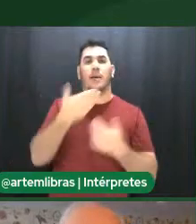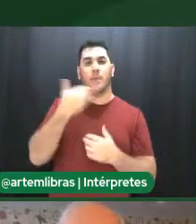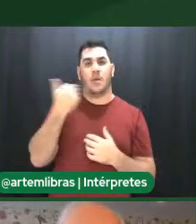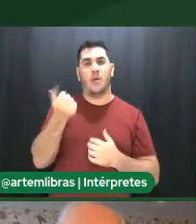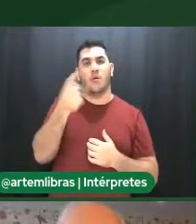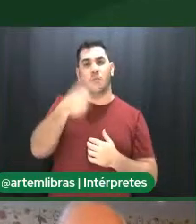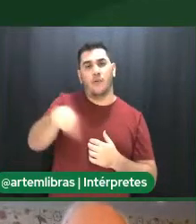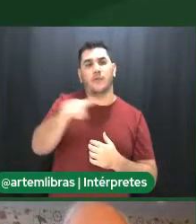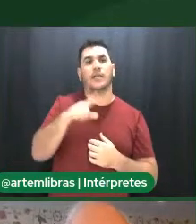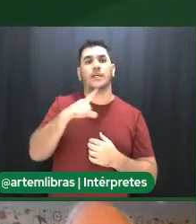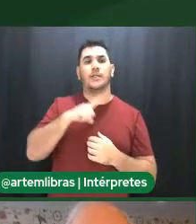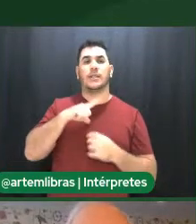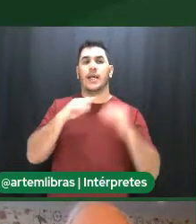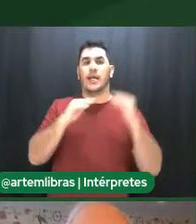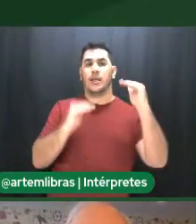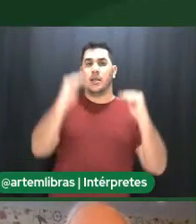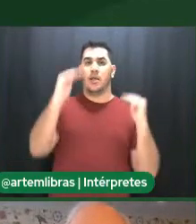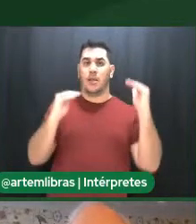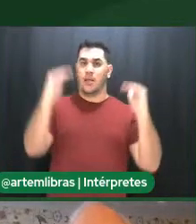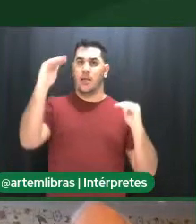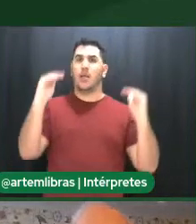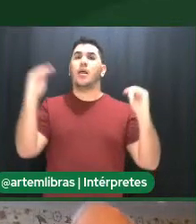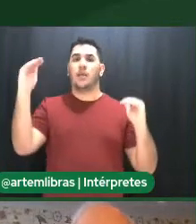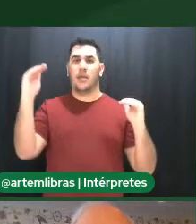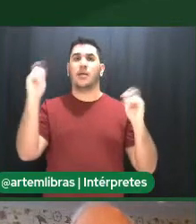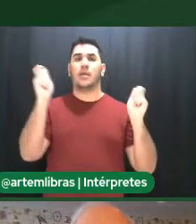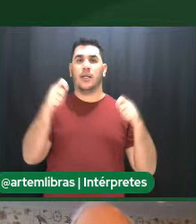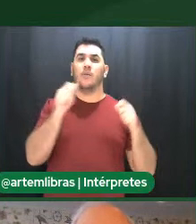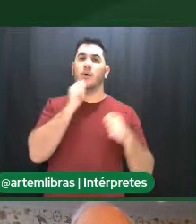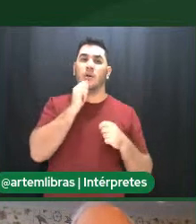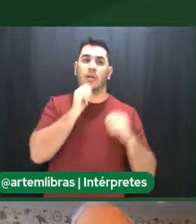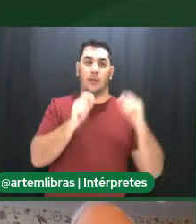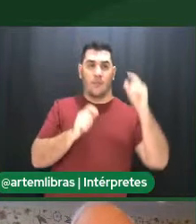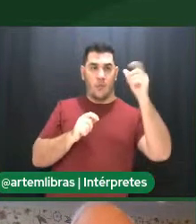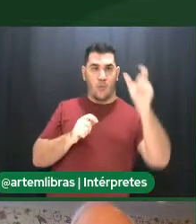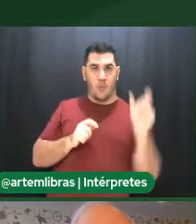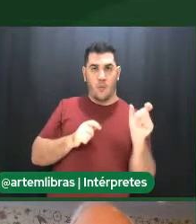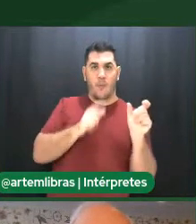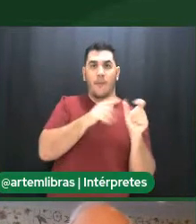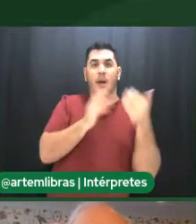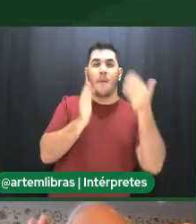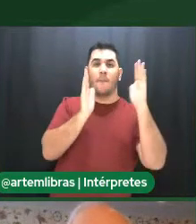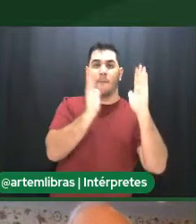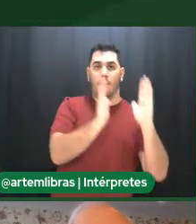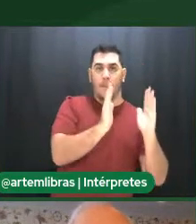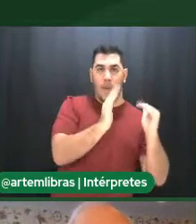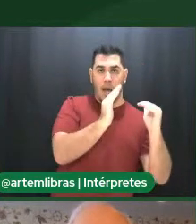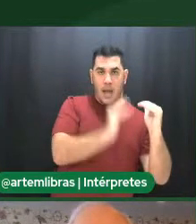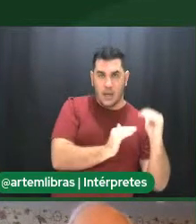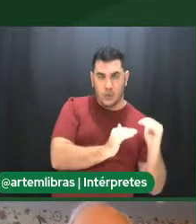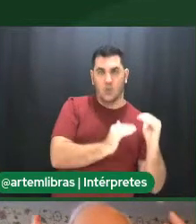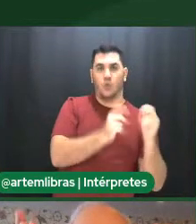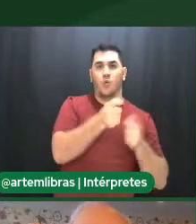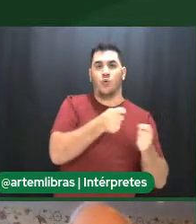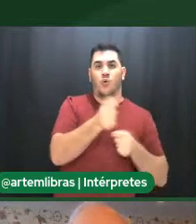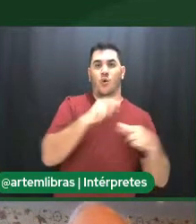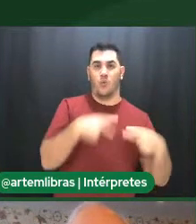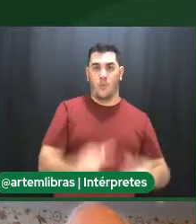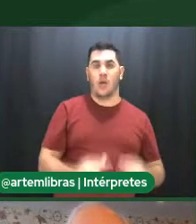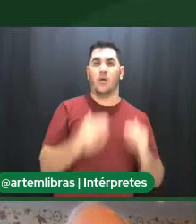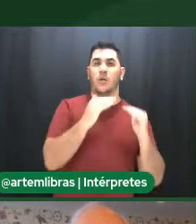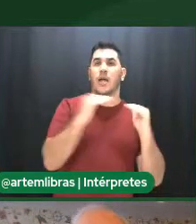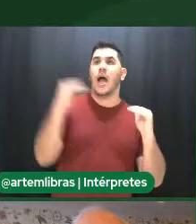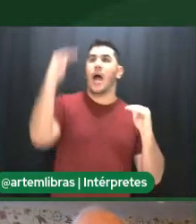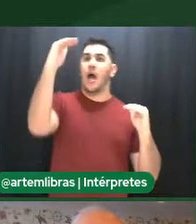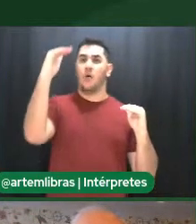was low to high human control and low to high computer automation. And our goal as designers was to find